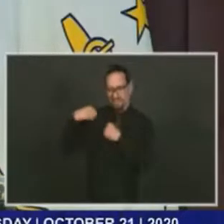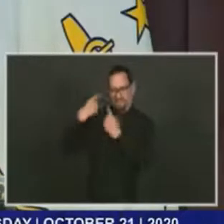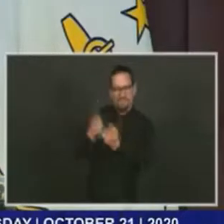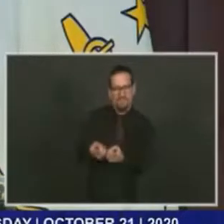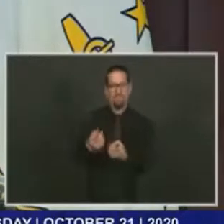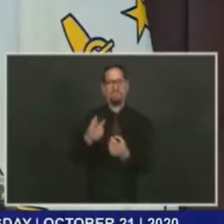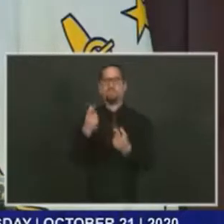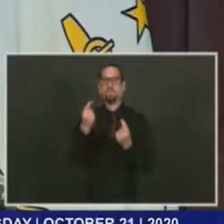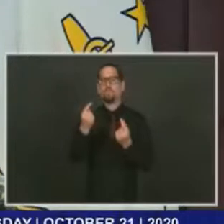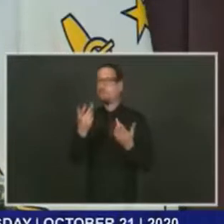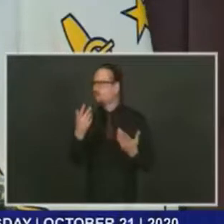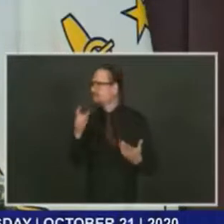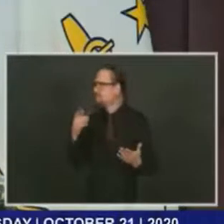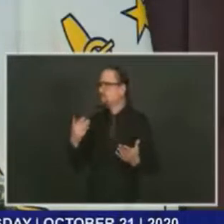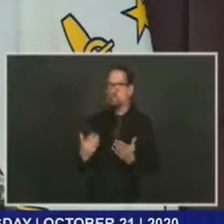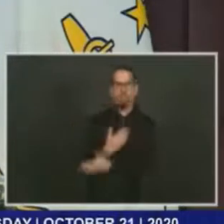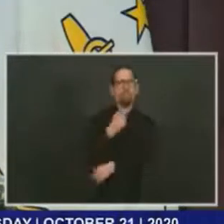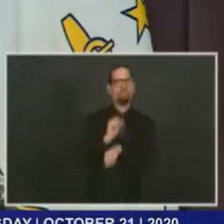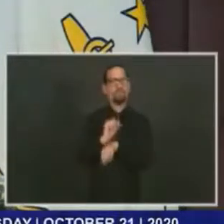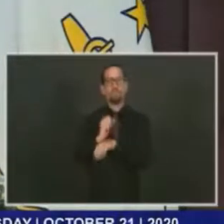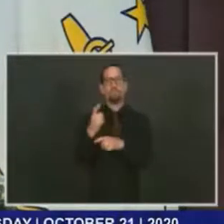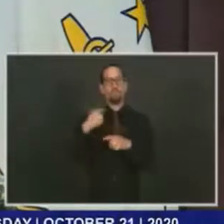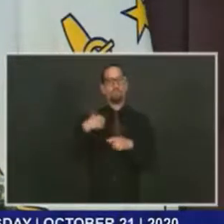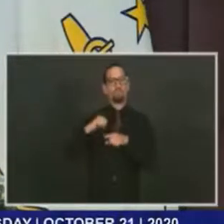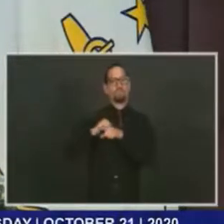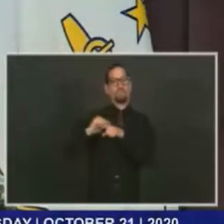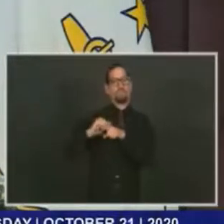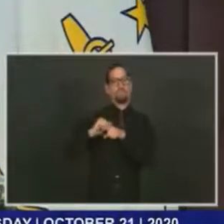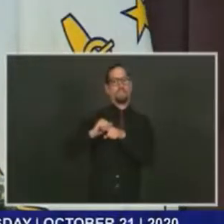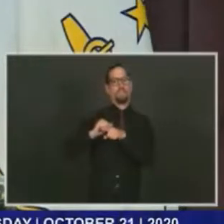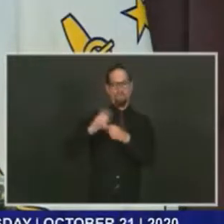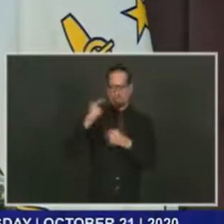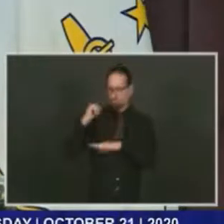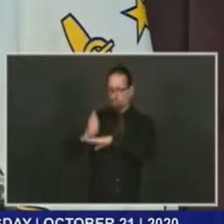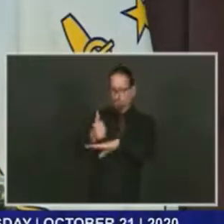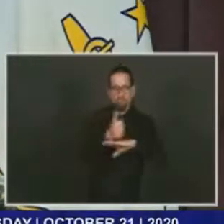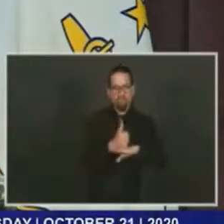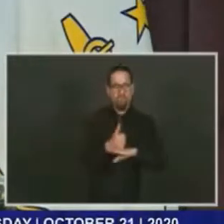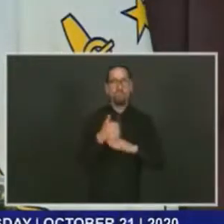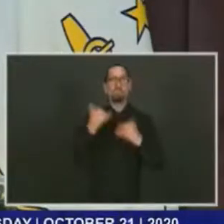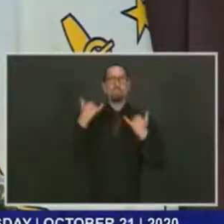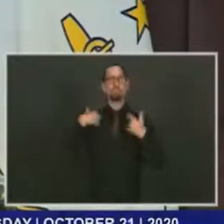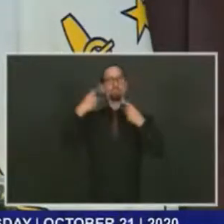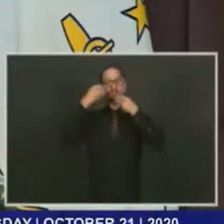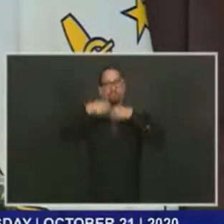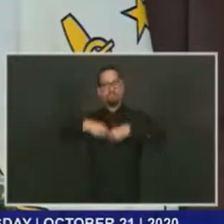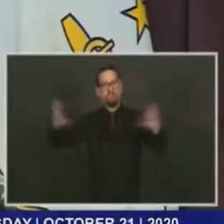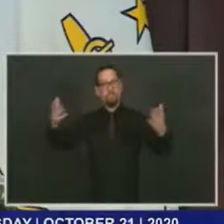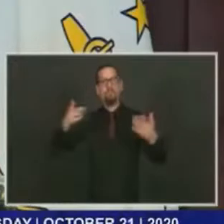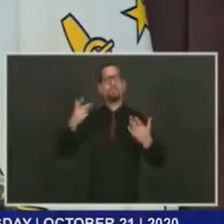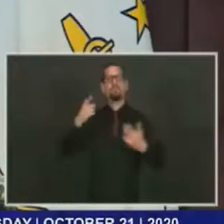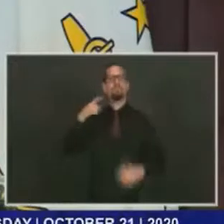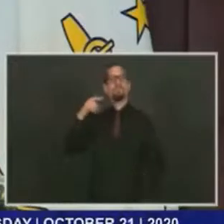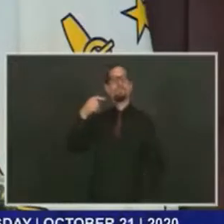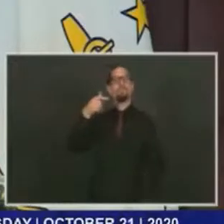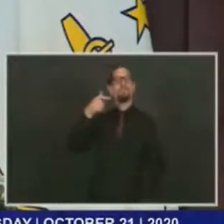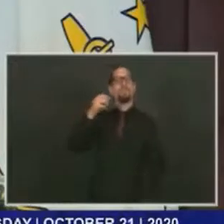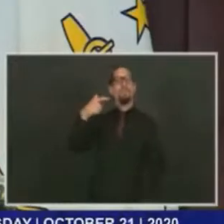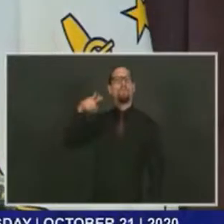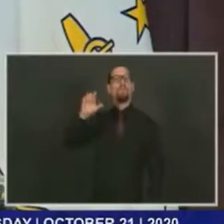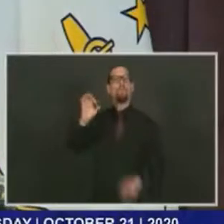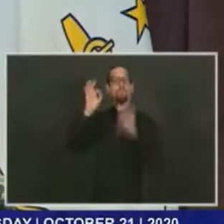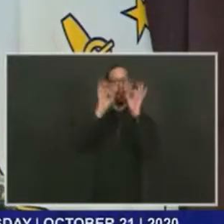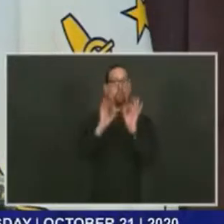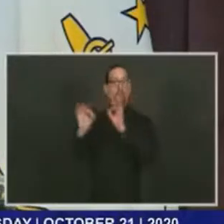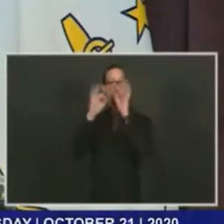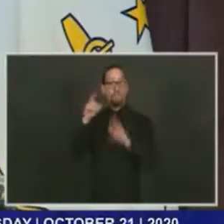announcing that in partnership with Google and a local nonprofit called Research Improving People's Lives, we're going to